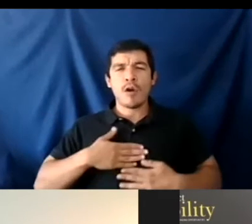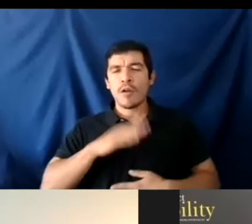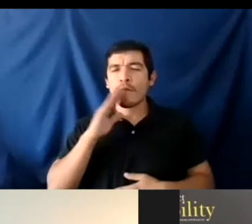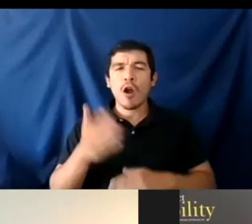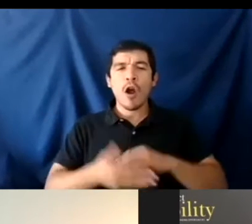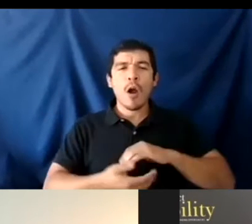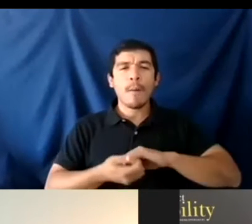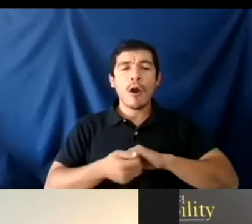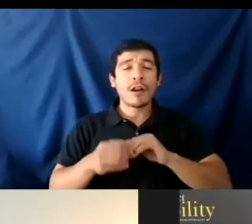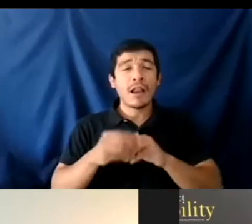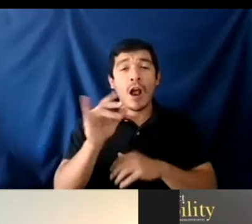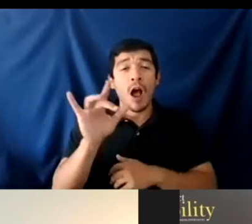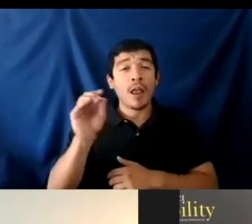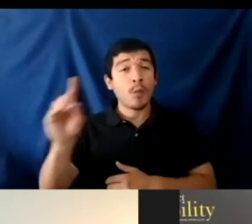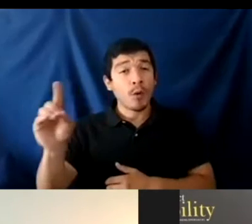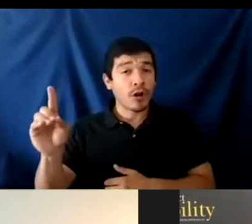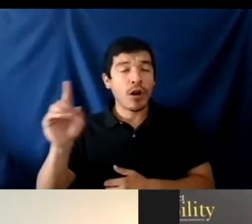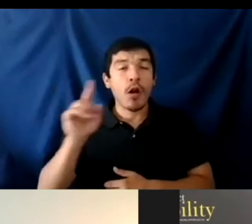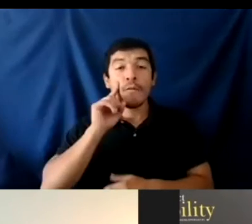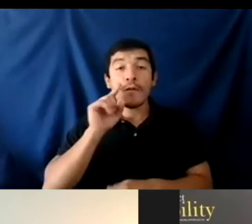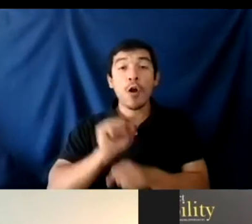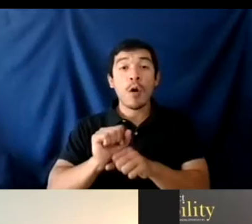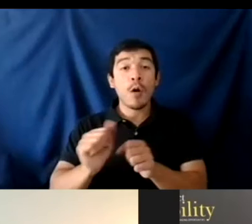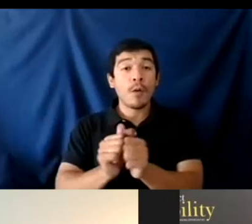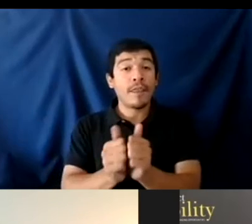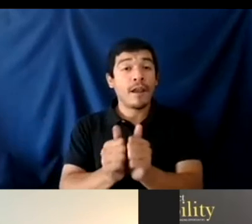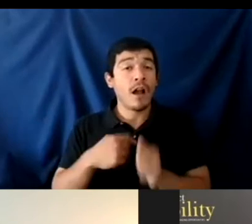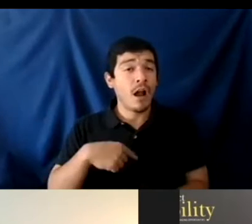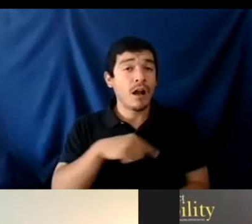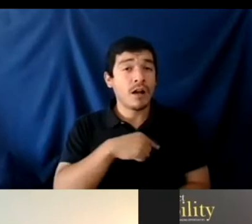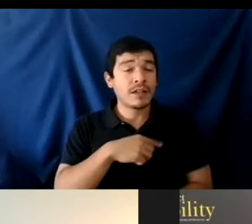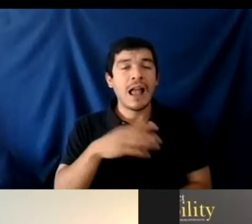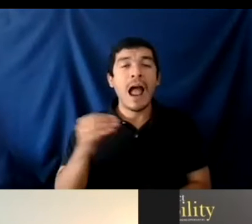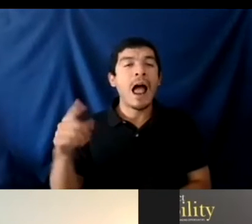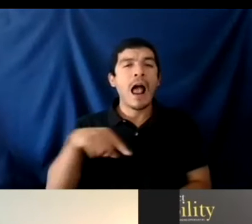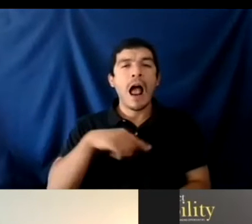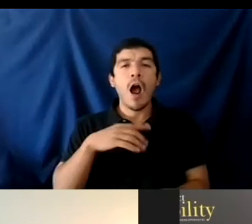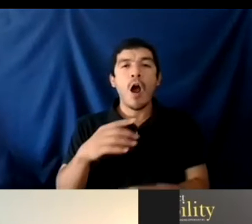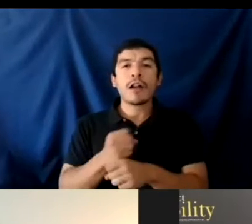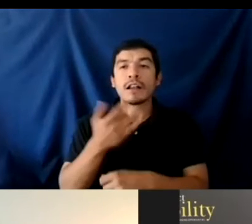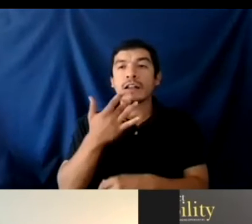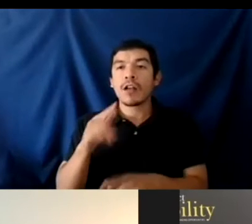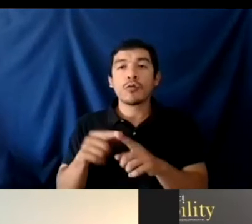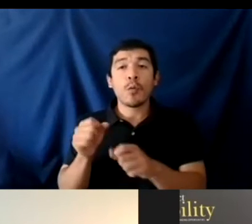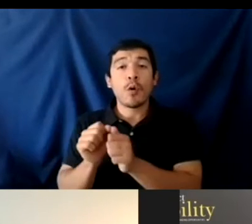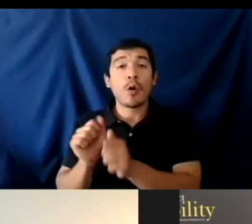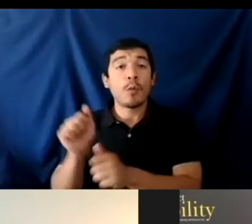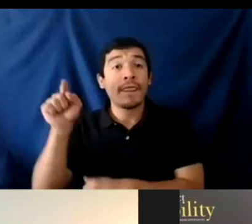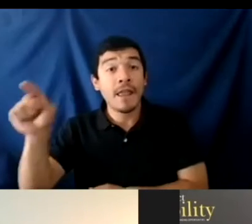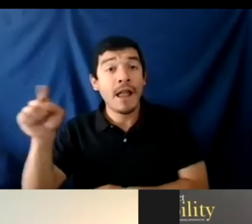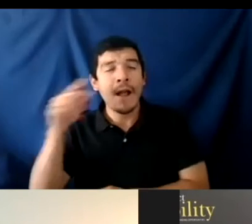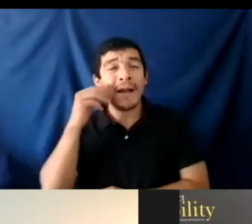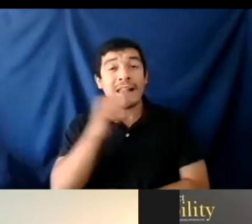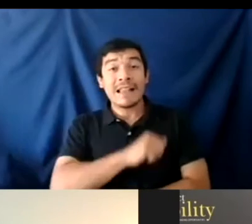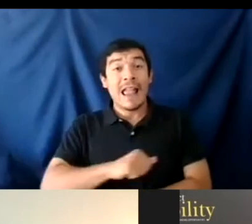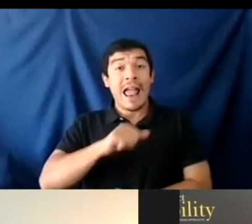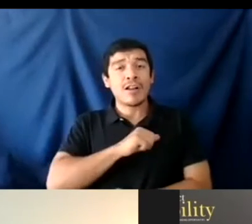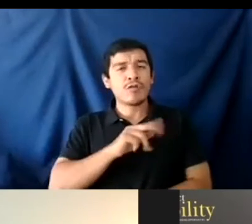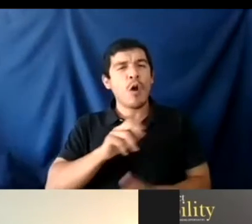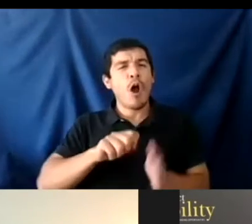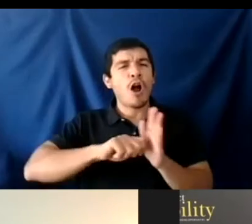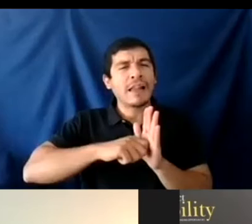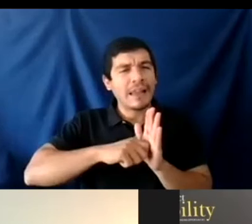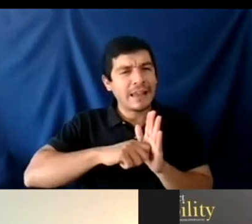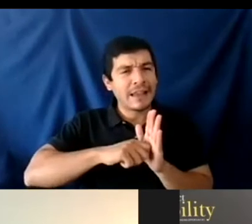in Hollywood for working with us and are getting to work with them, because attitudes are key.